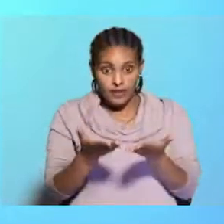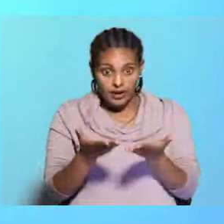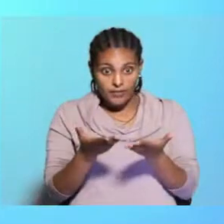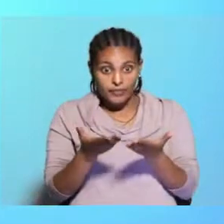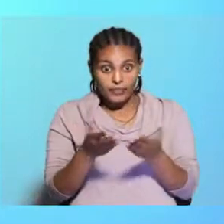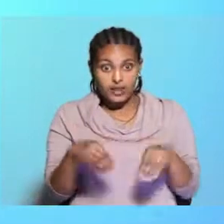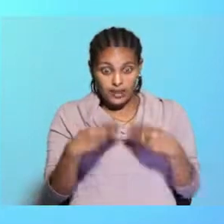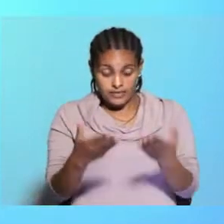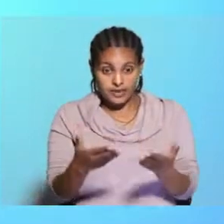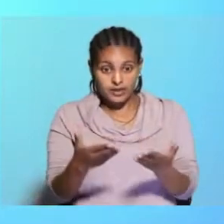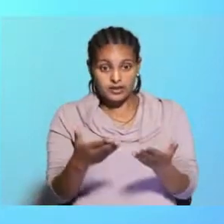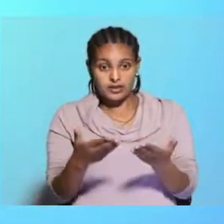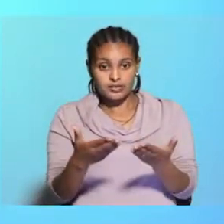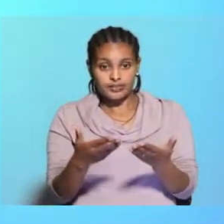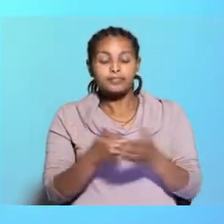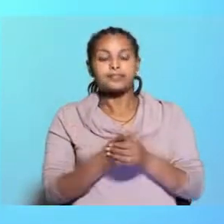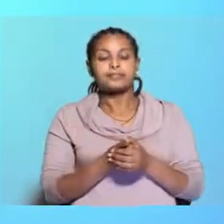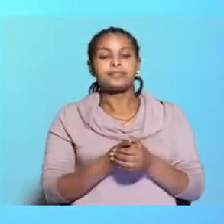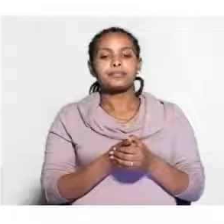Given